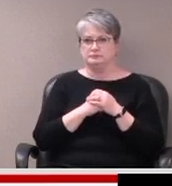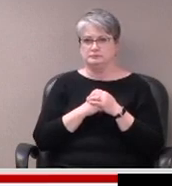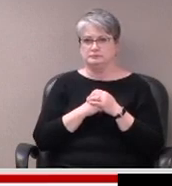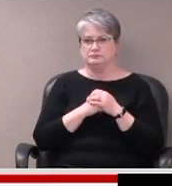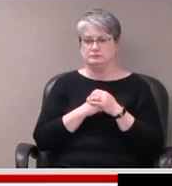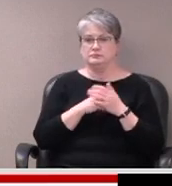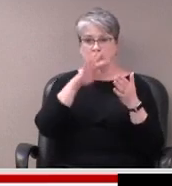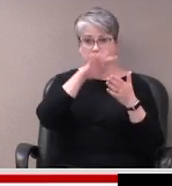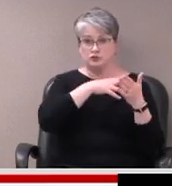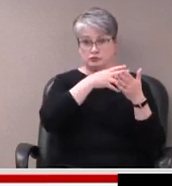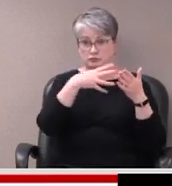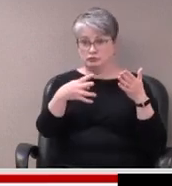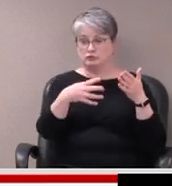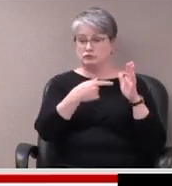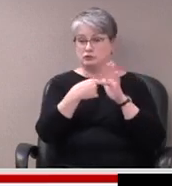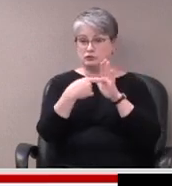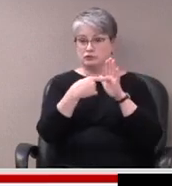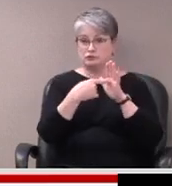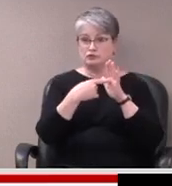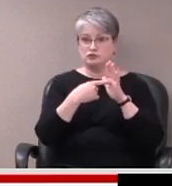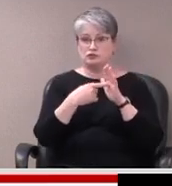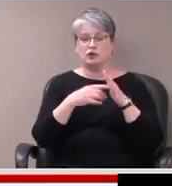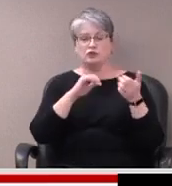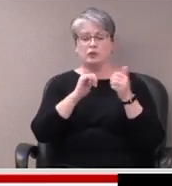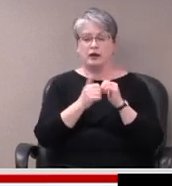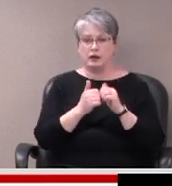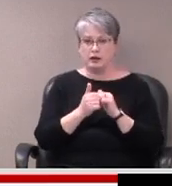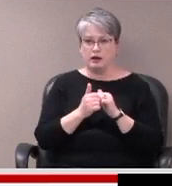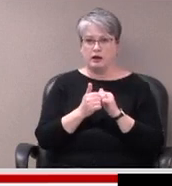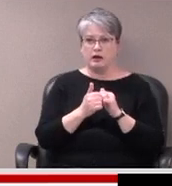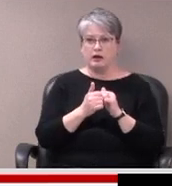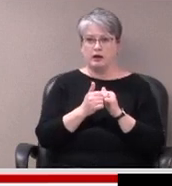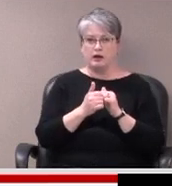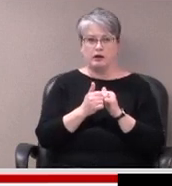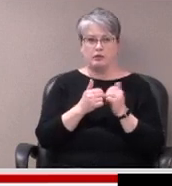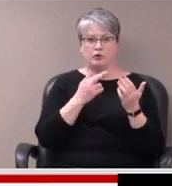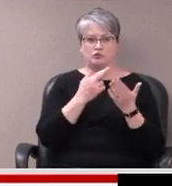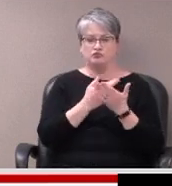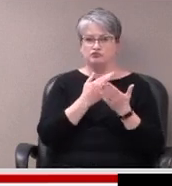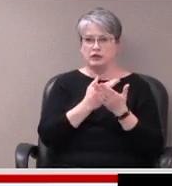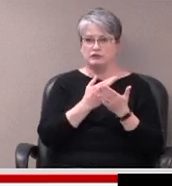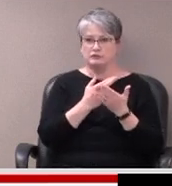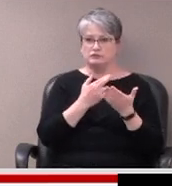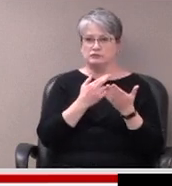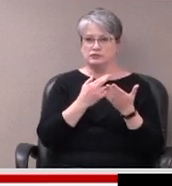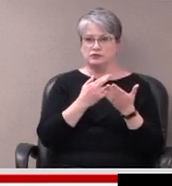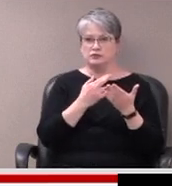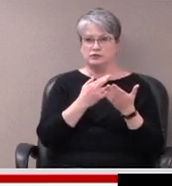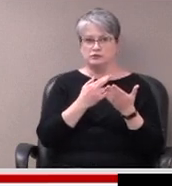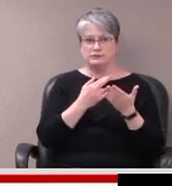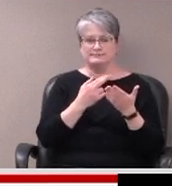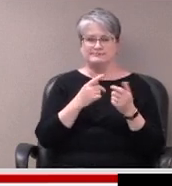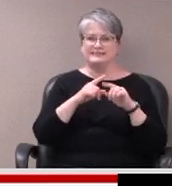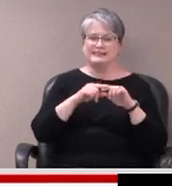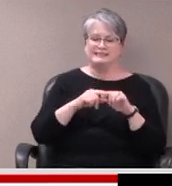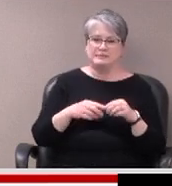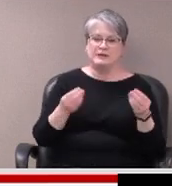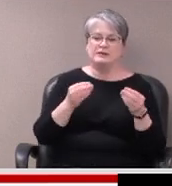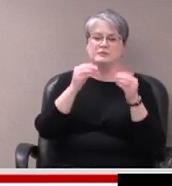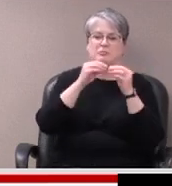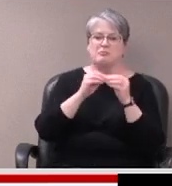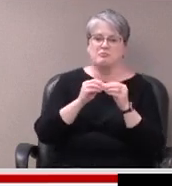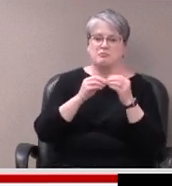This is just to show you a trend of how revenues are definitely based more support